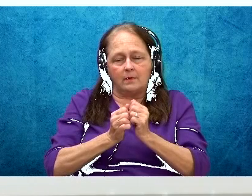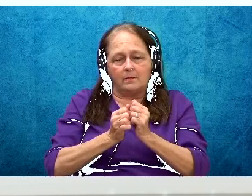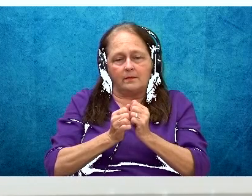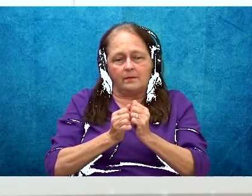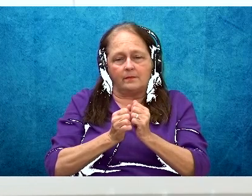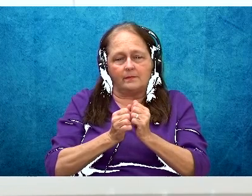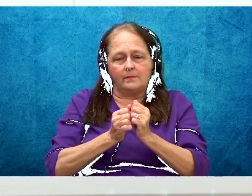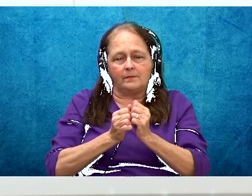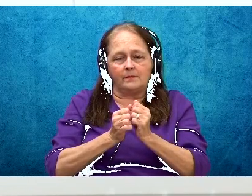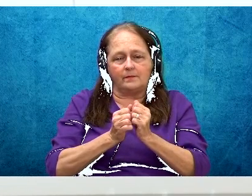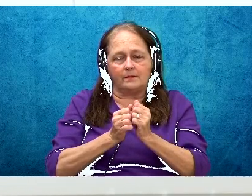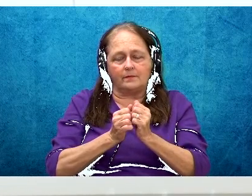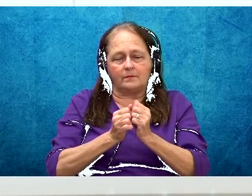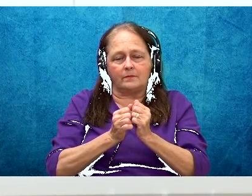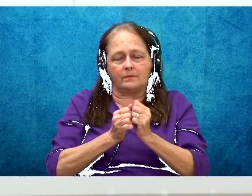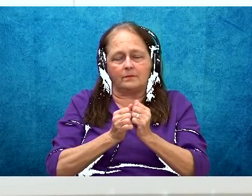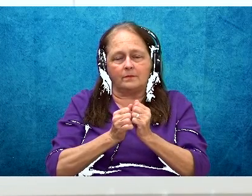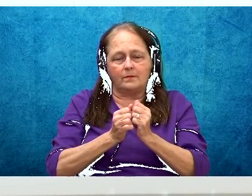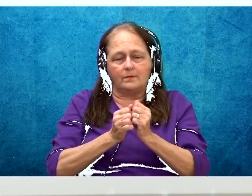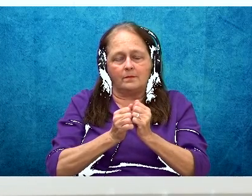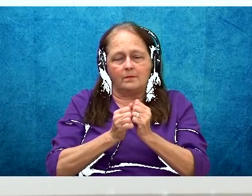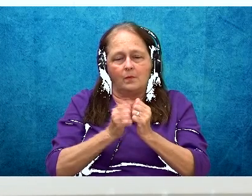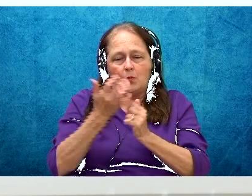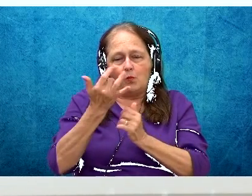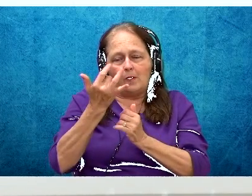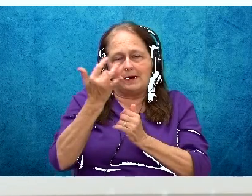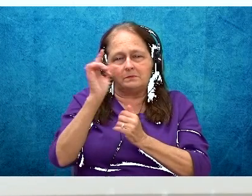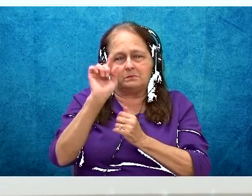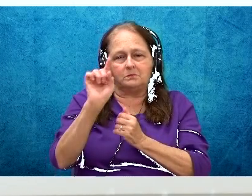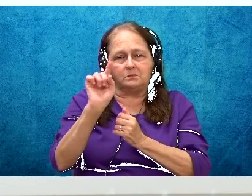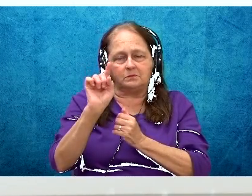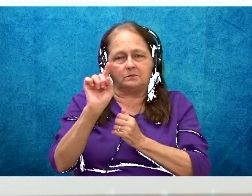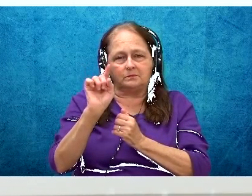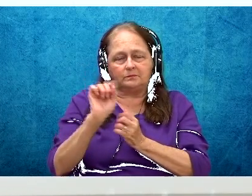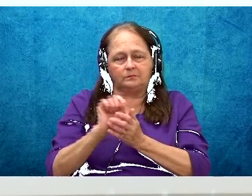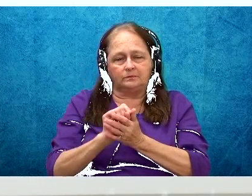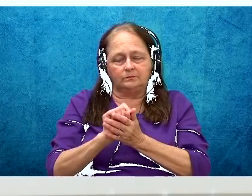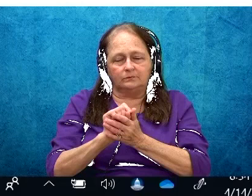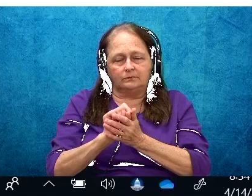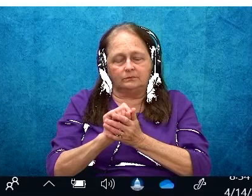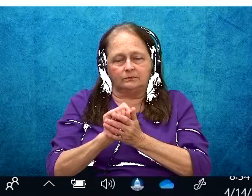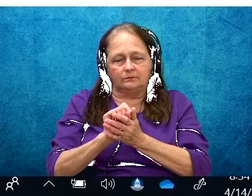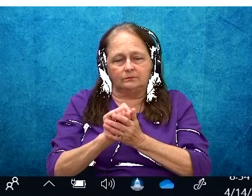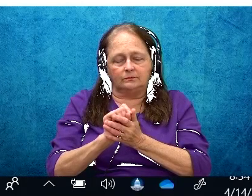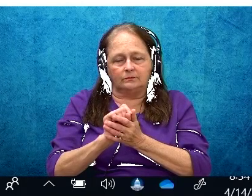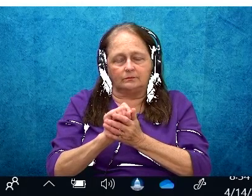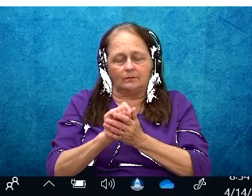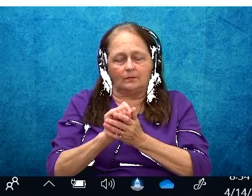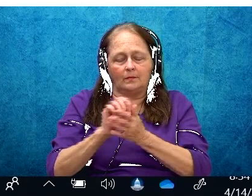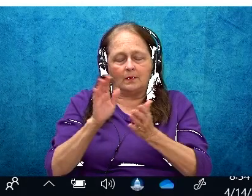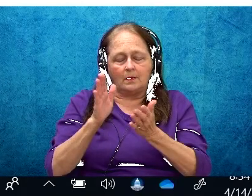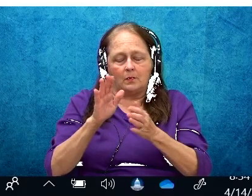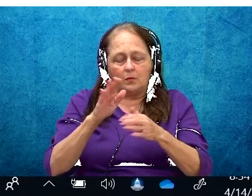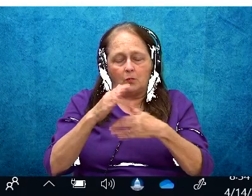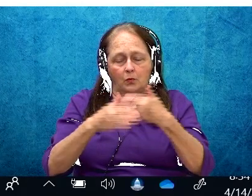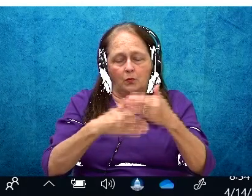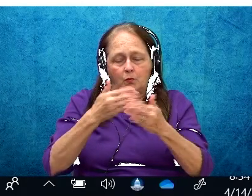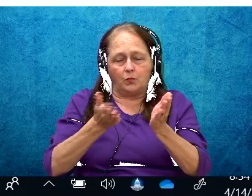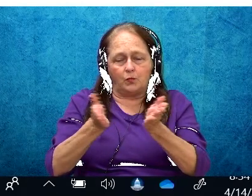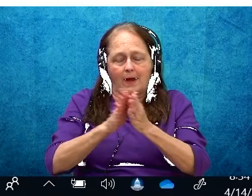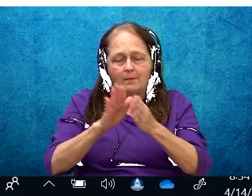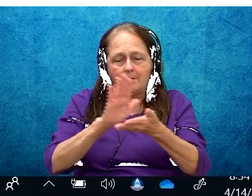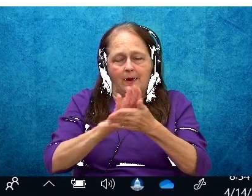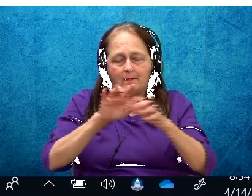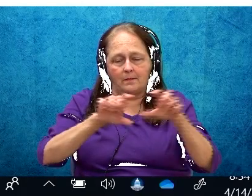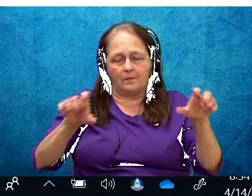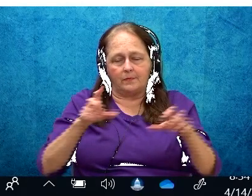Oops, it skipped that page. Just one second. Which would be a roll of wrapping paper,